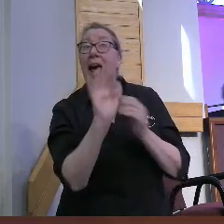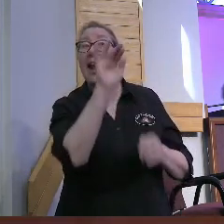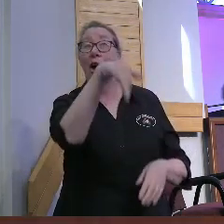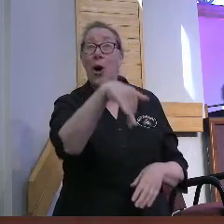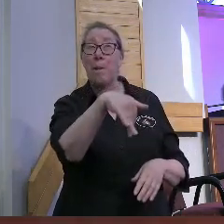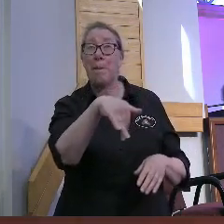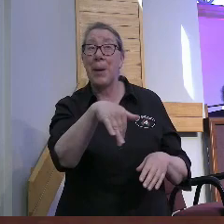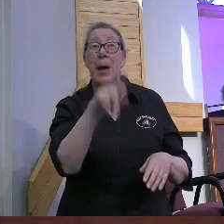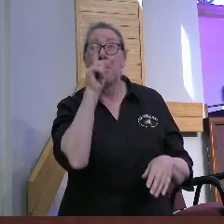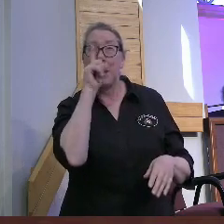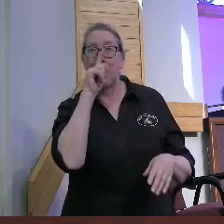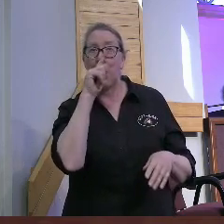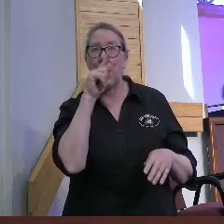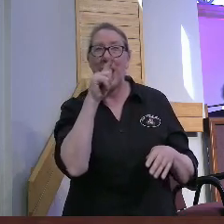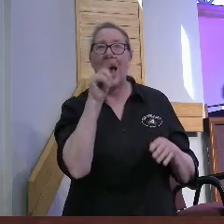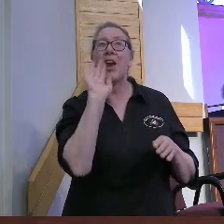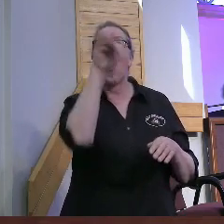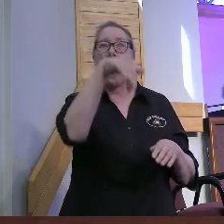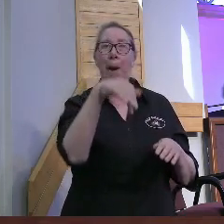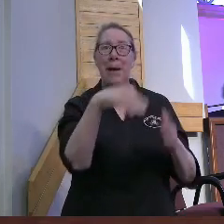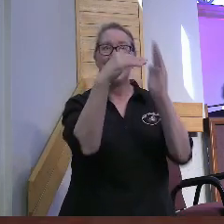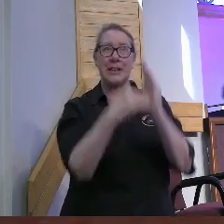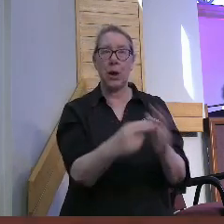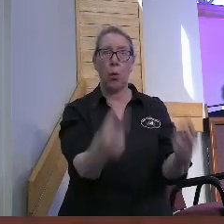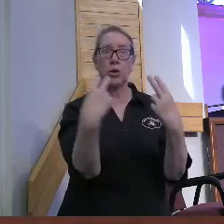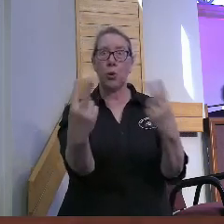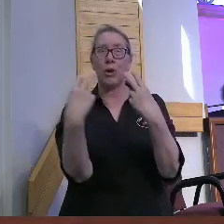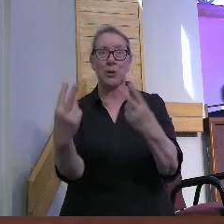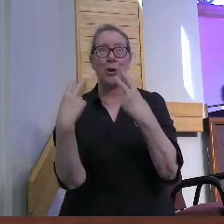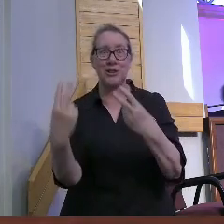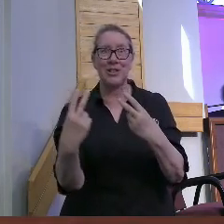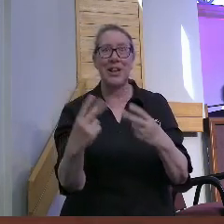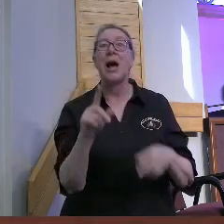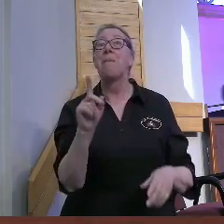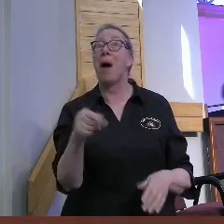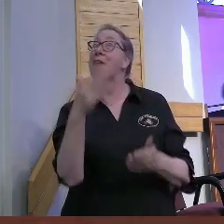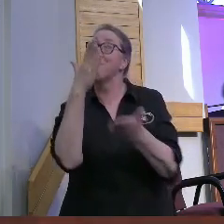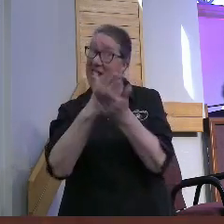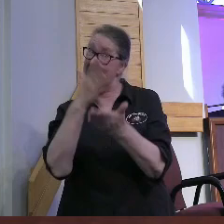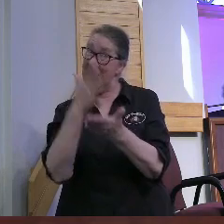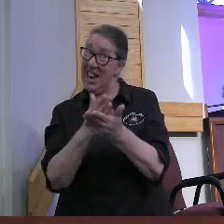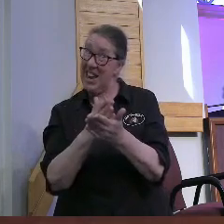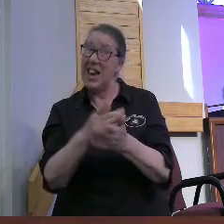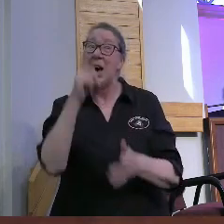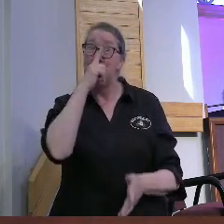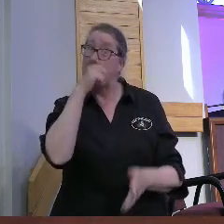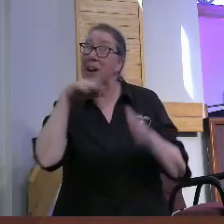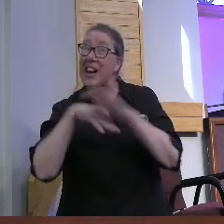and worshiping God. And what really happens, and it had someone in their pajamas laying on their bed. Look at you.